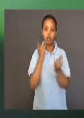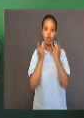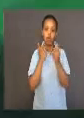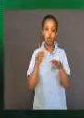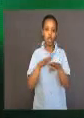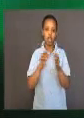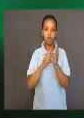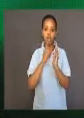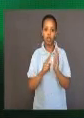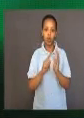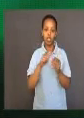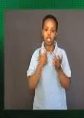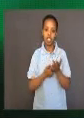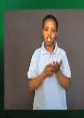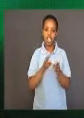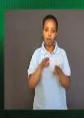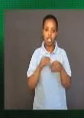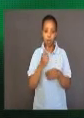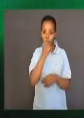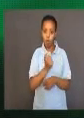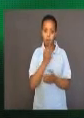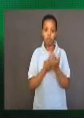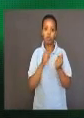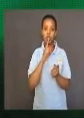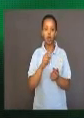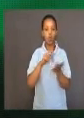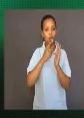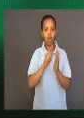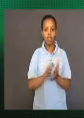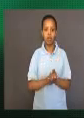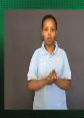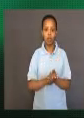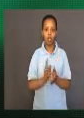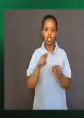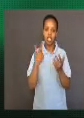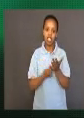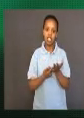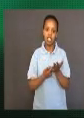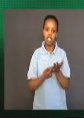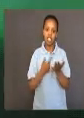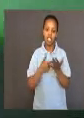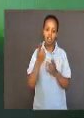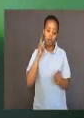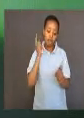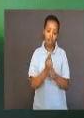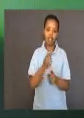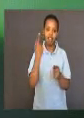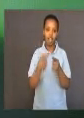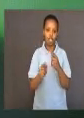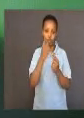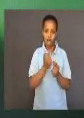with faith and the belief in things that cannot be proven.